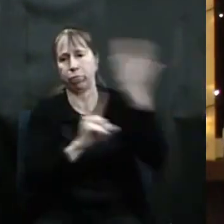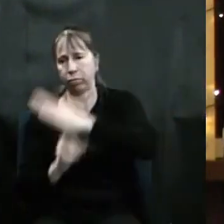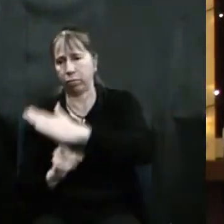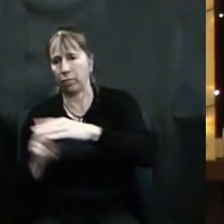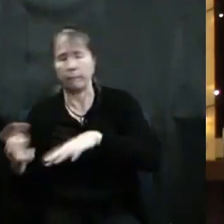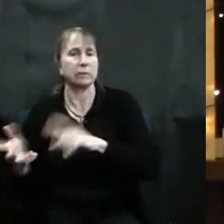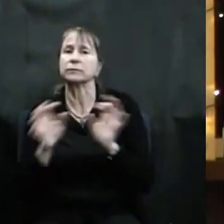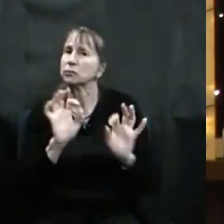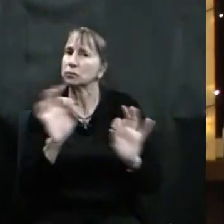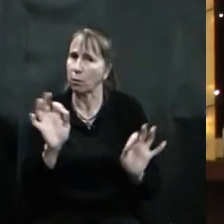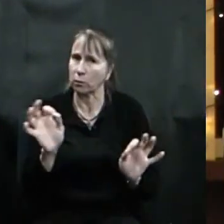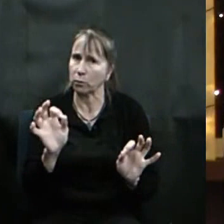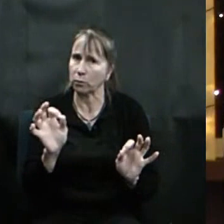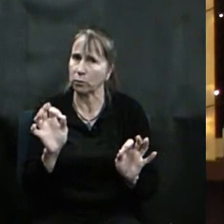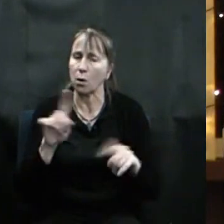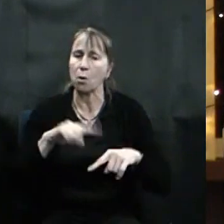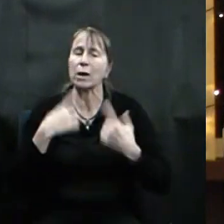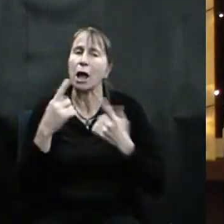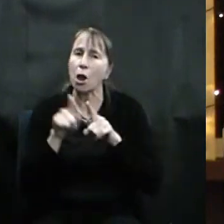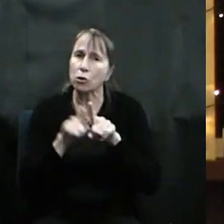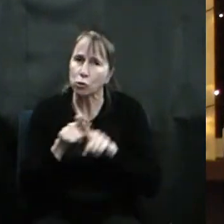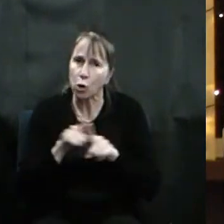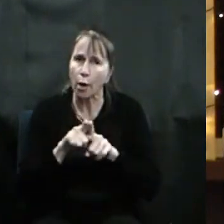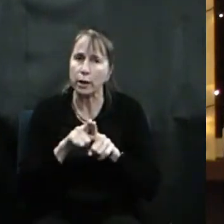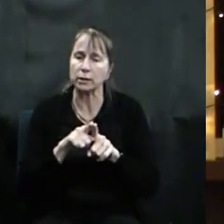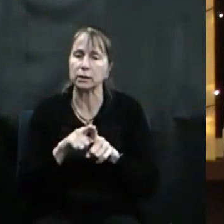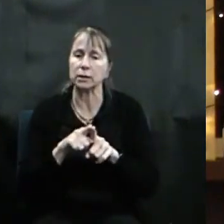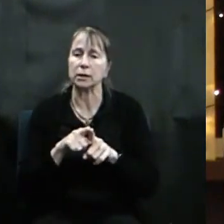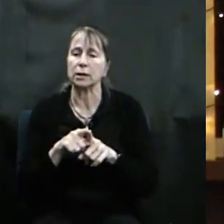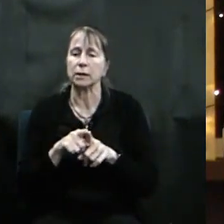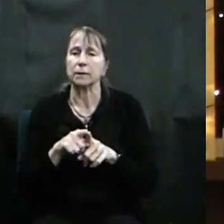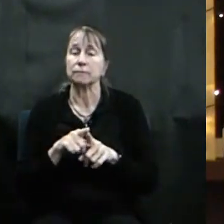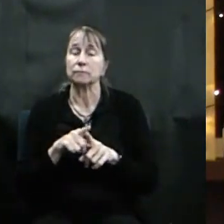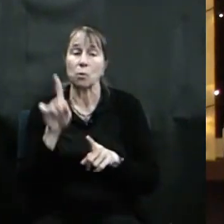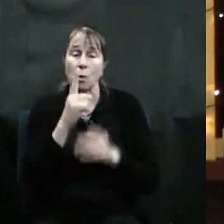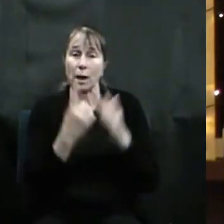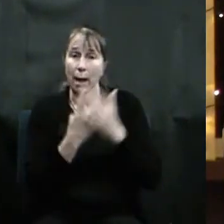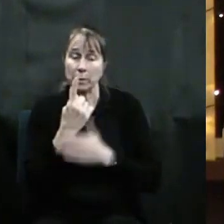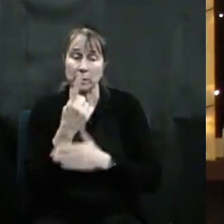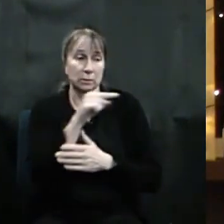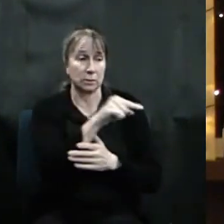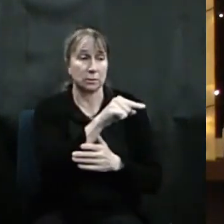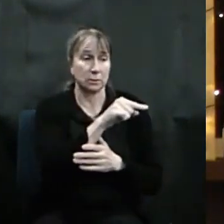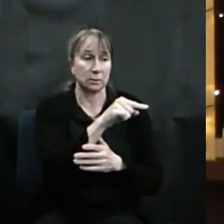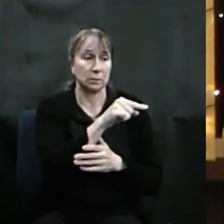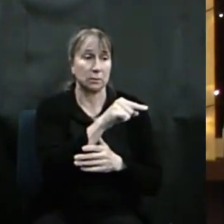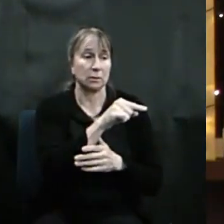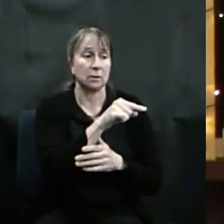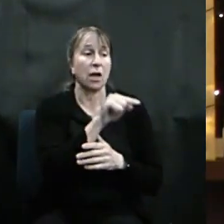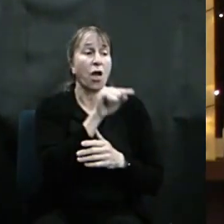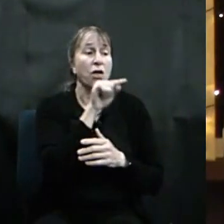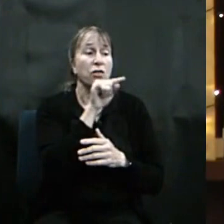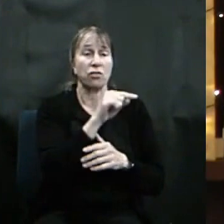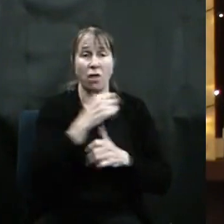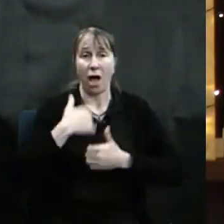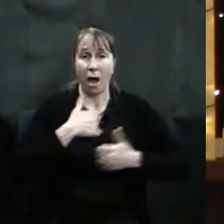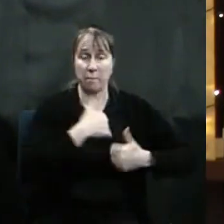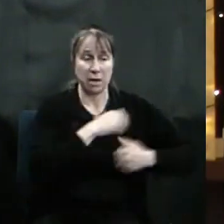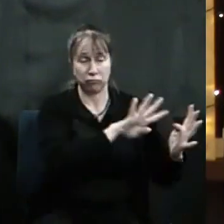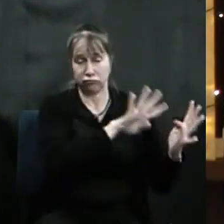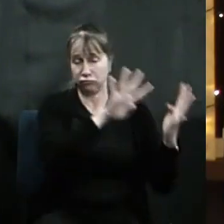that. What we learn is behind Babylon's army is actually the will of God. They were his